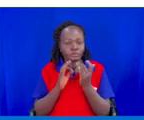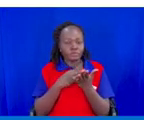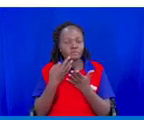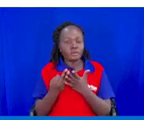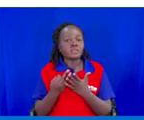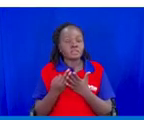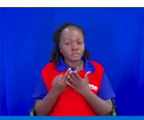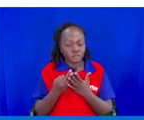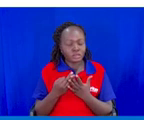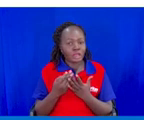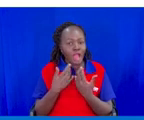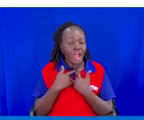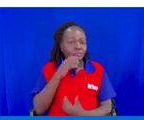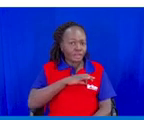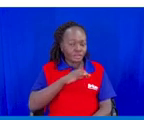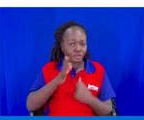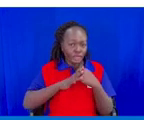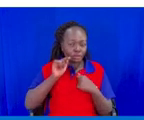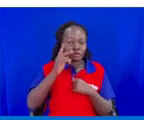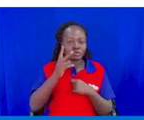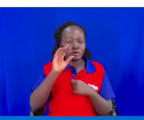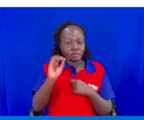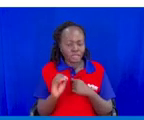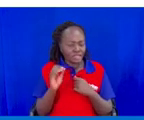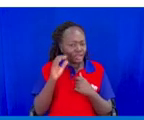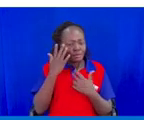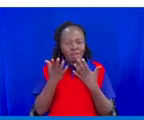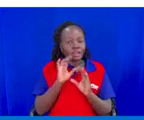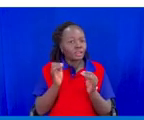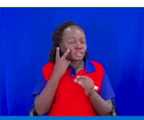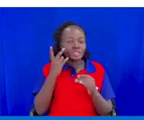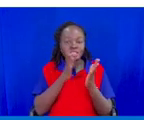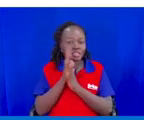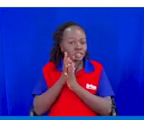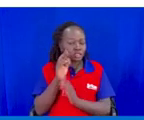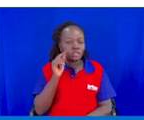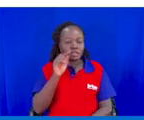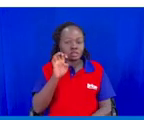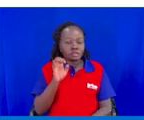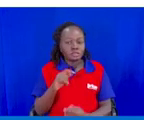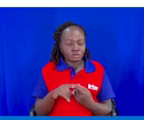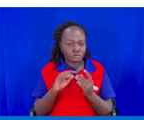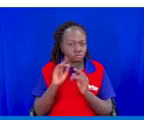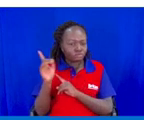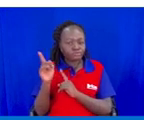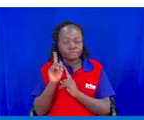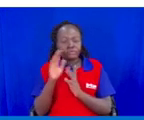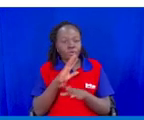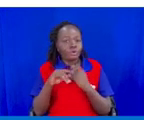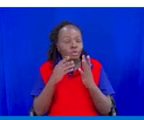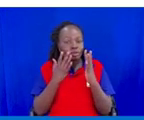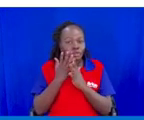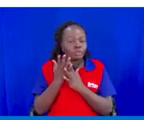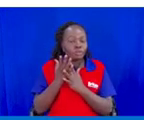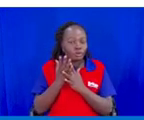yielding 9.2%, despite the fact that we've seen interest rates traveling lower across the yield